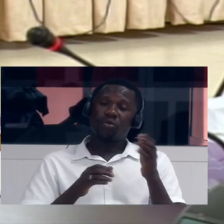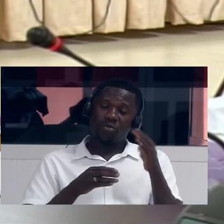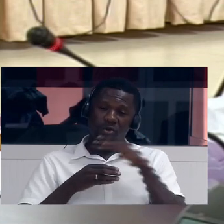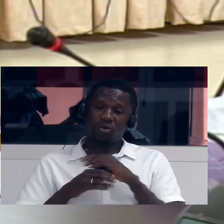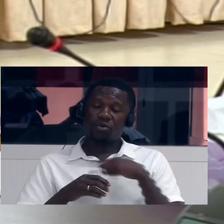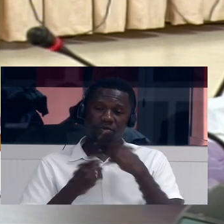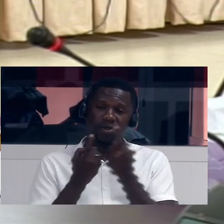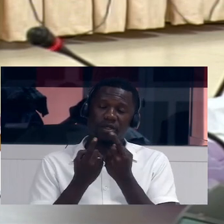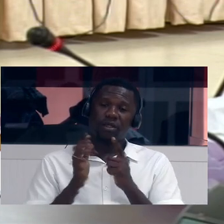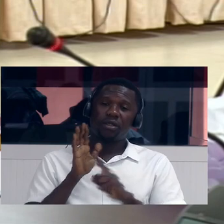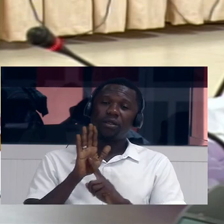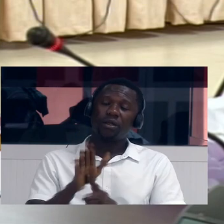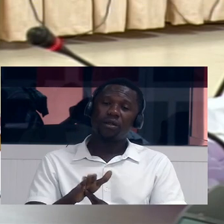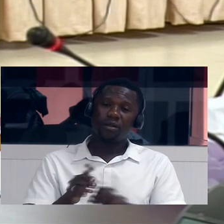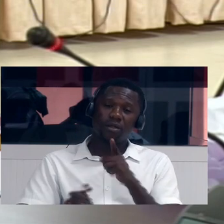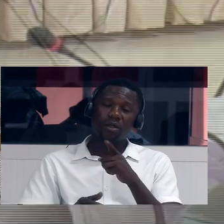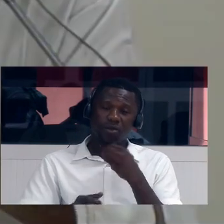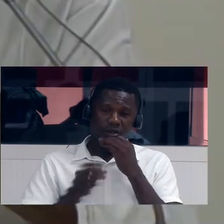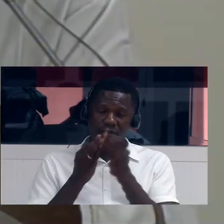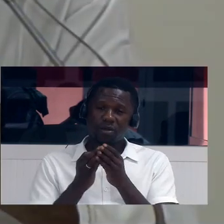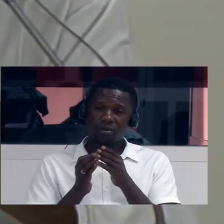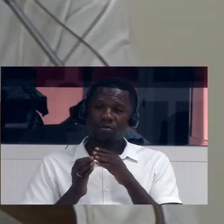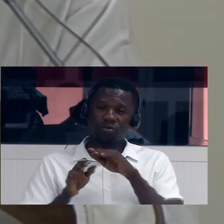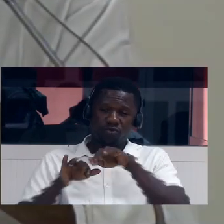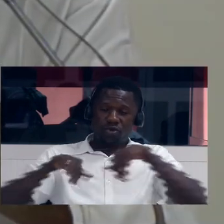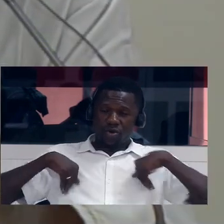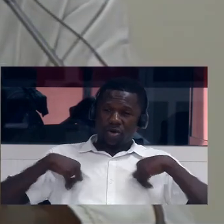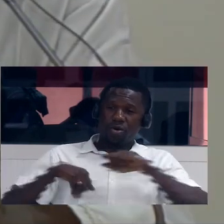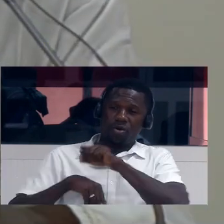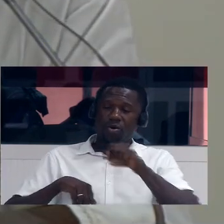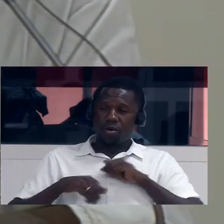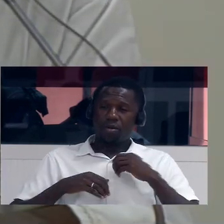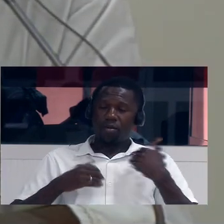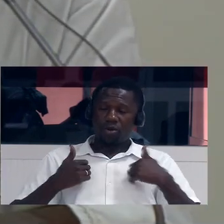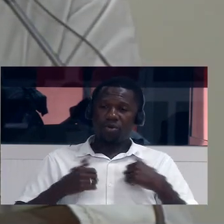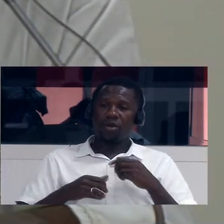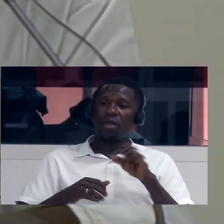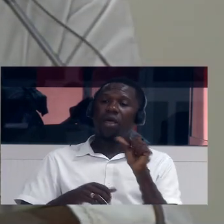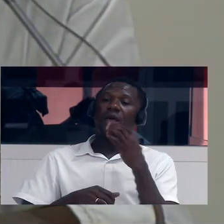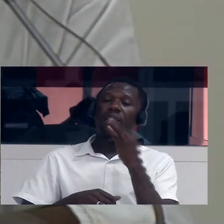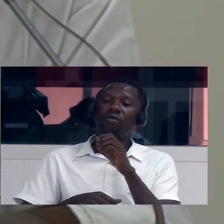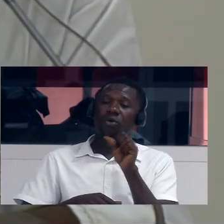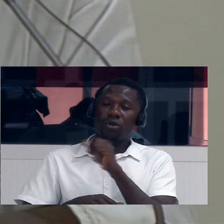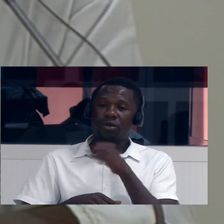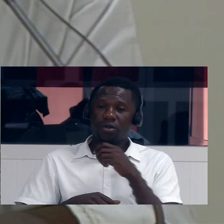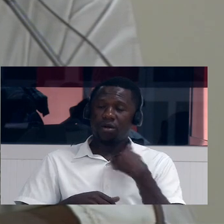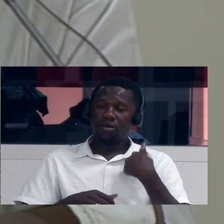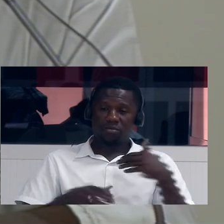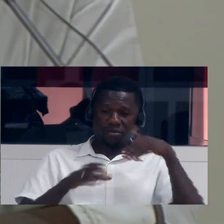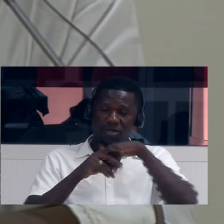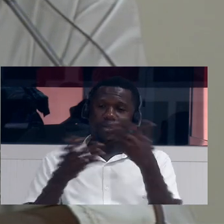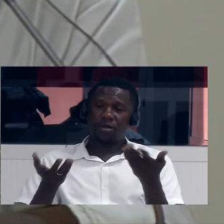some of the things. Like, you could have said, withdraw our people if others are interfering. That would have